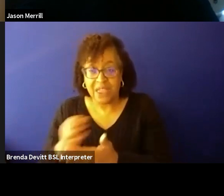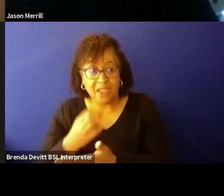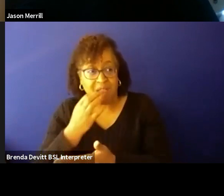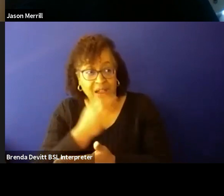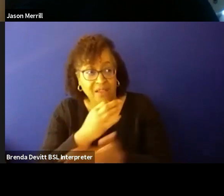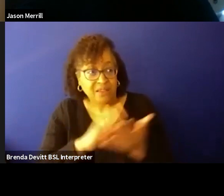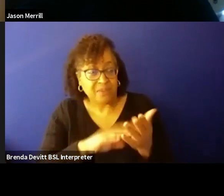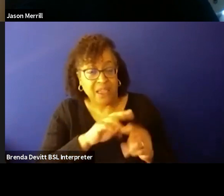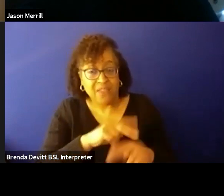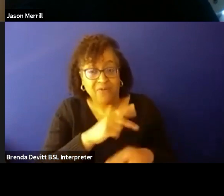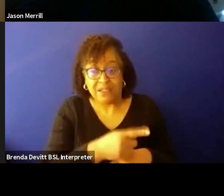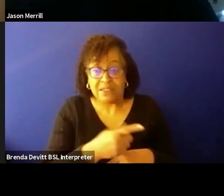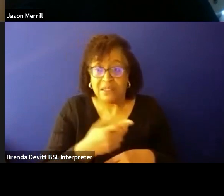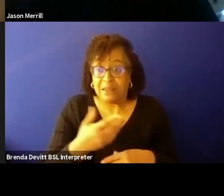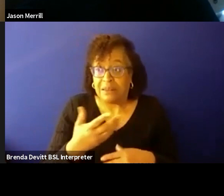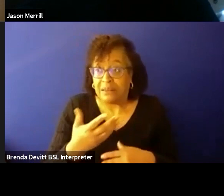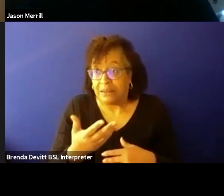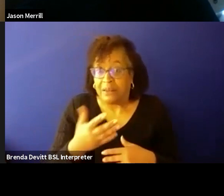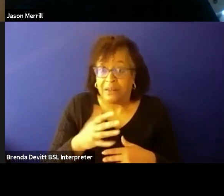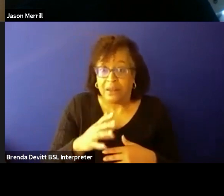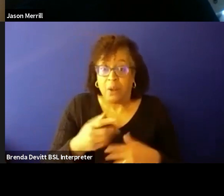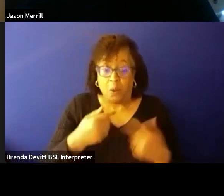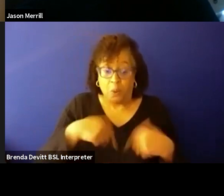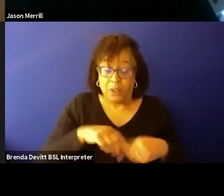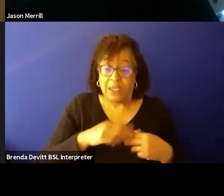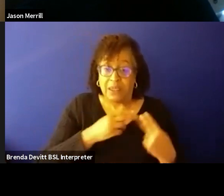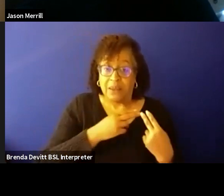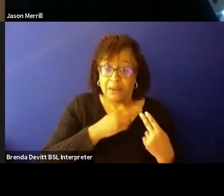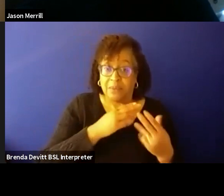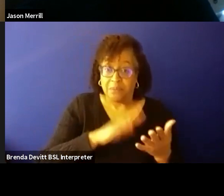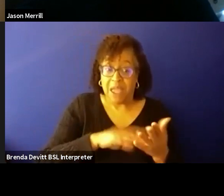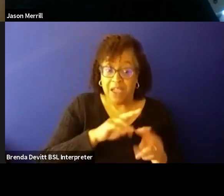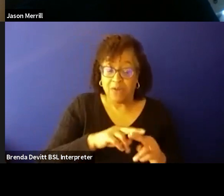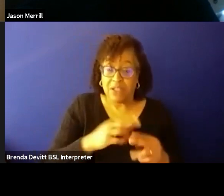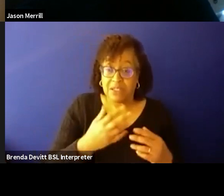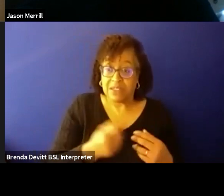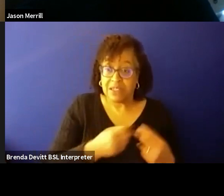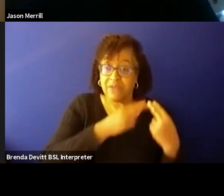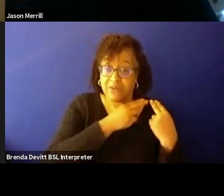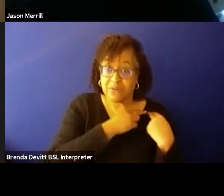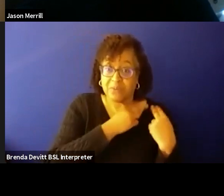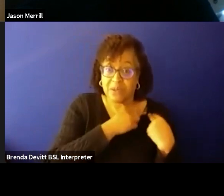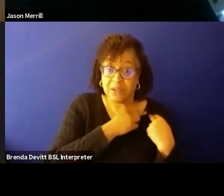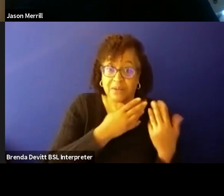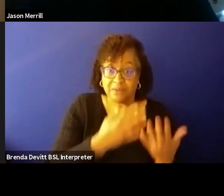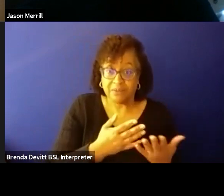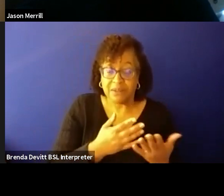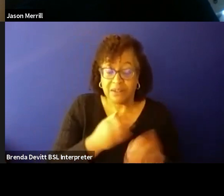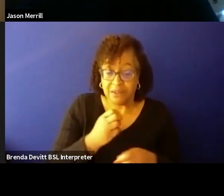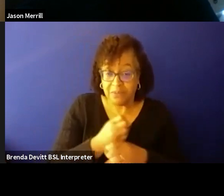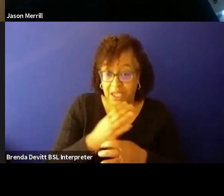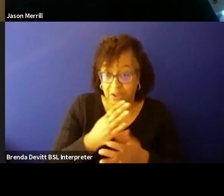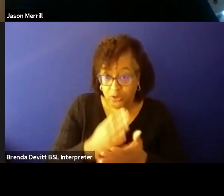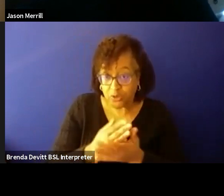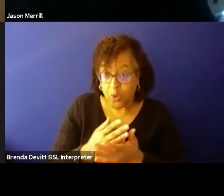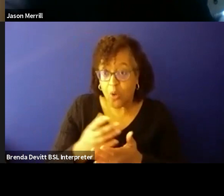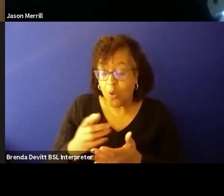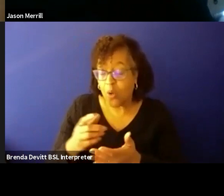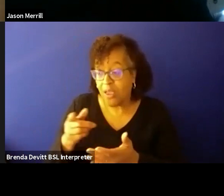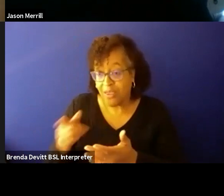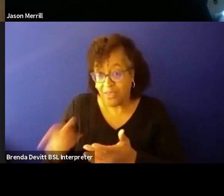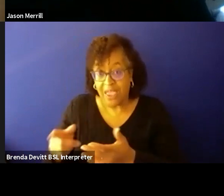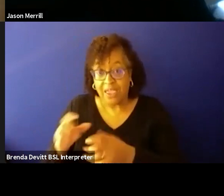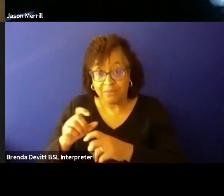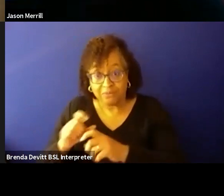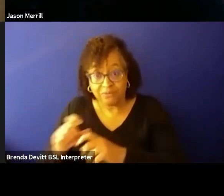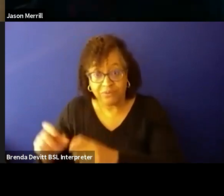responsibility that we have to make sure of the right to be excluded. But some parents don't want to encourage